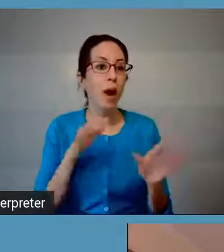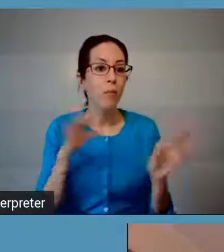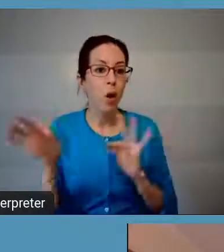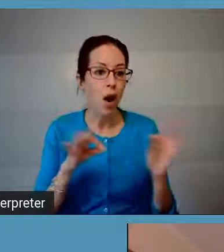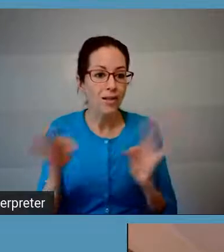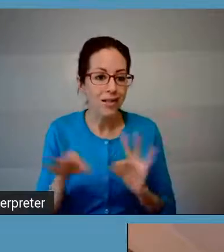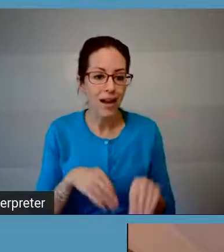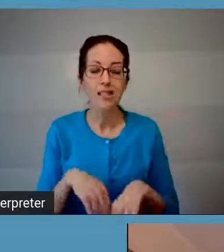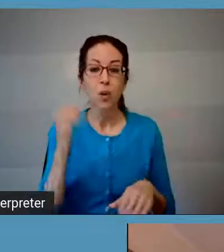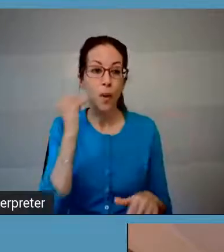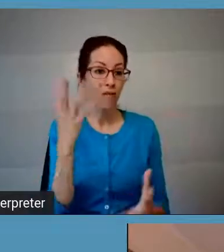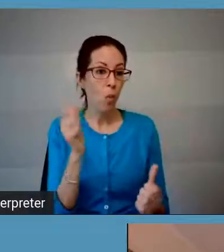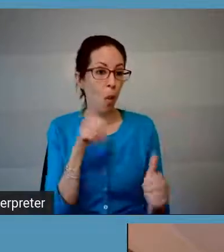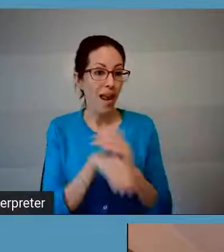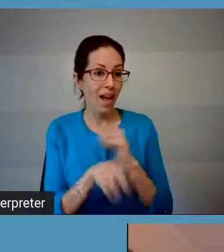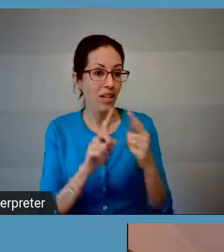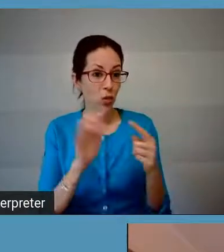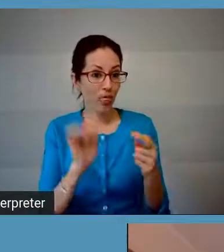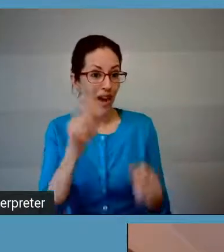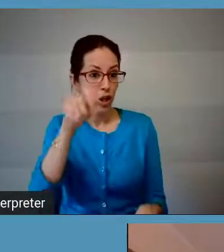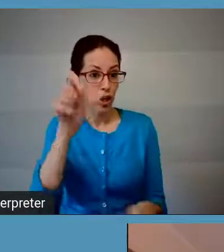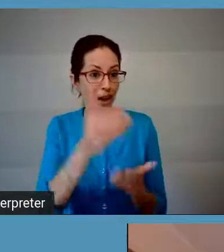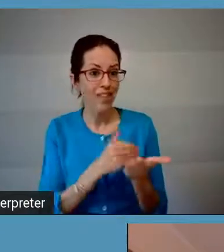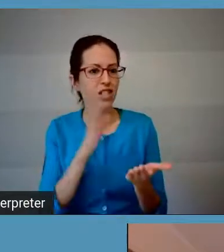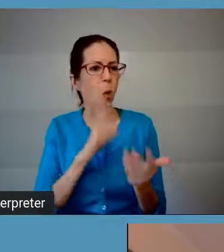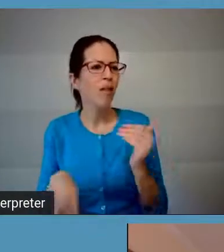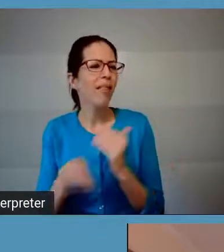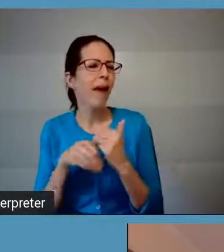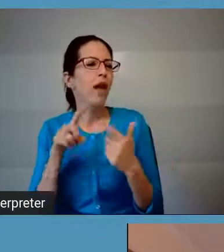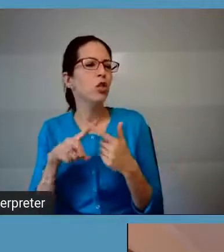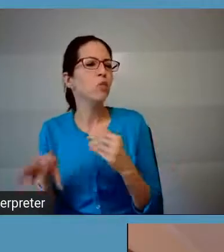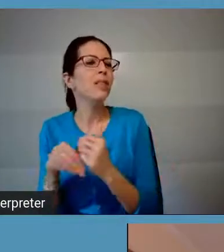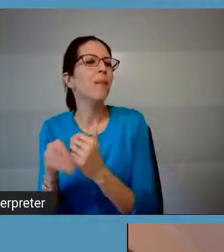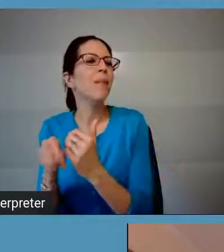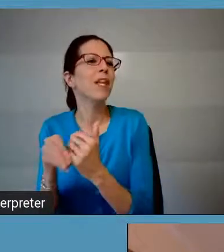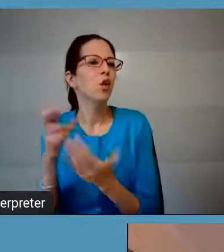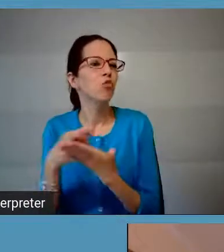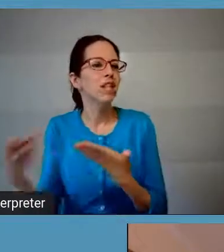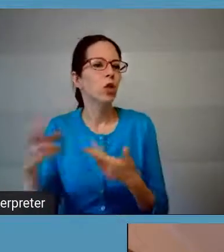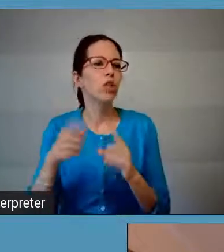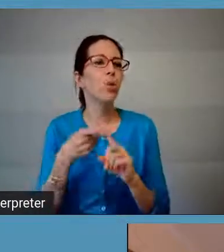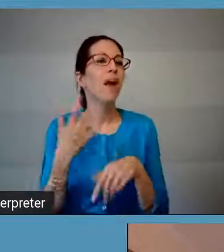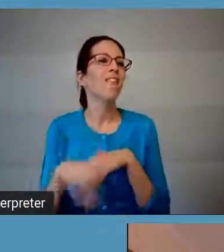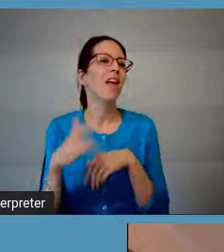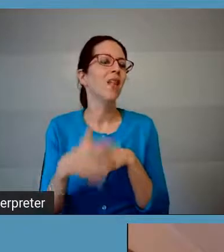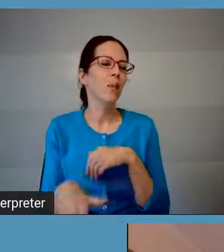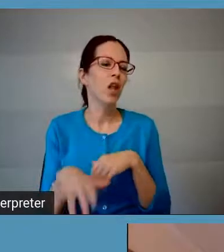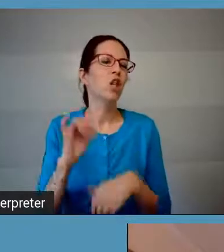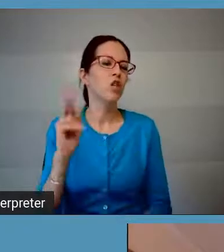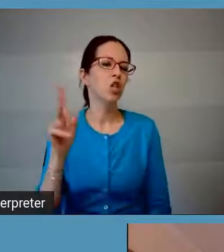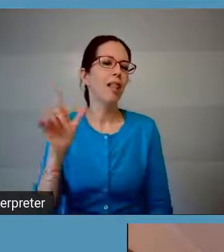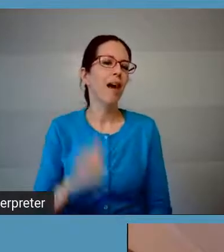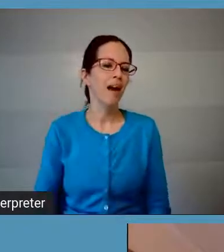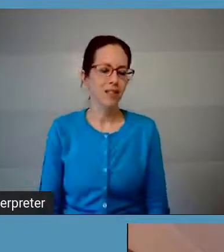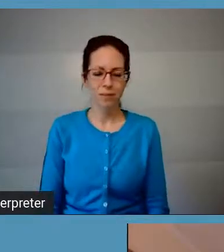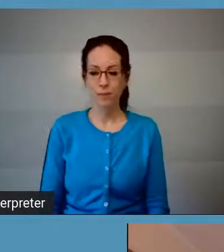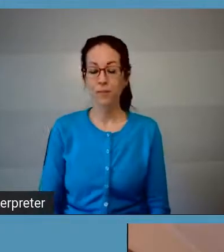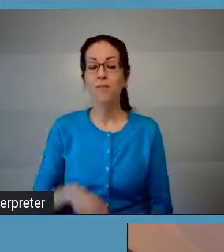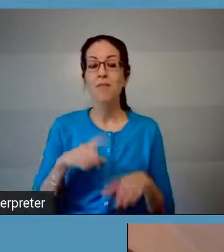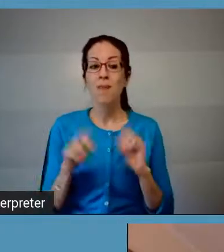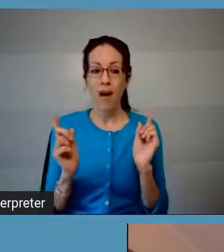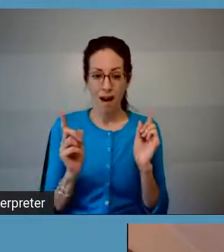want access to that, it will be in the supplemental resources when this module is completely available in July. But